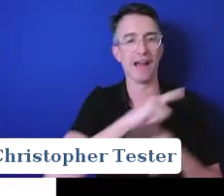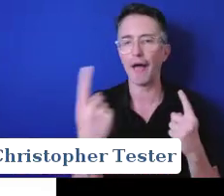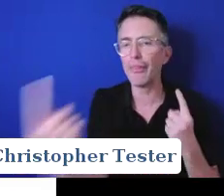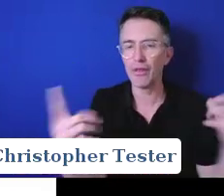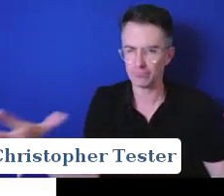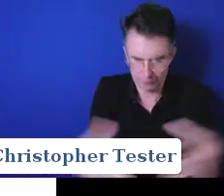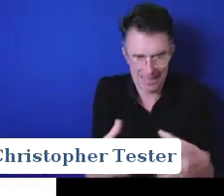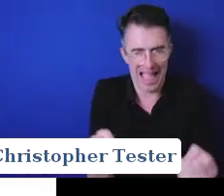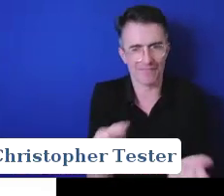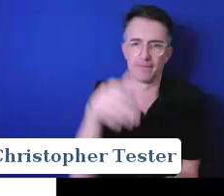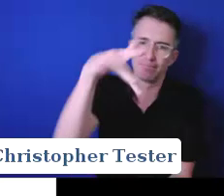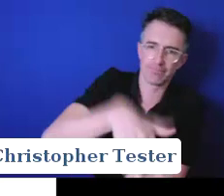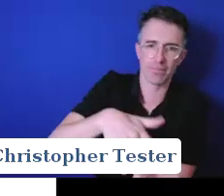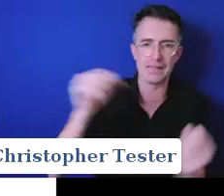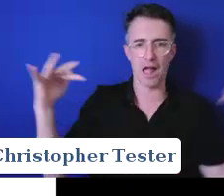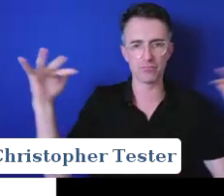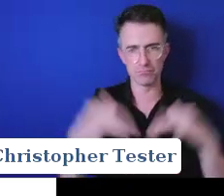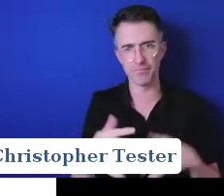systems to enhance